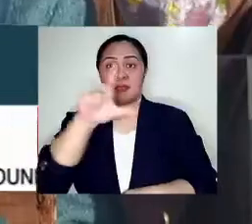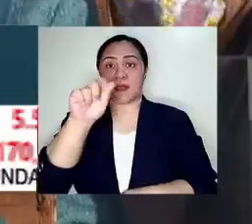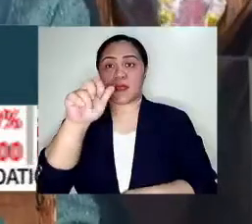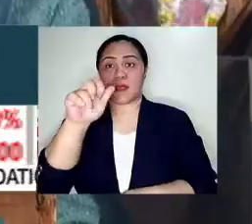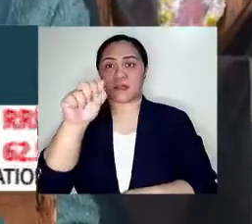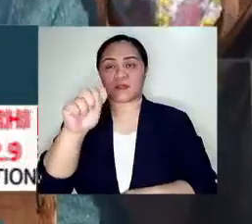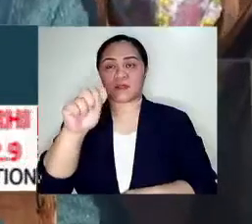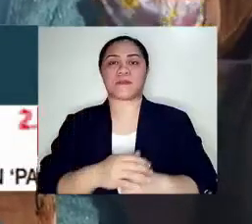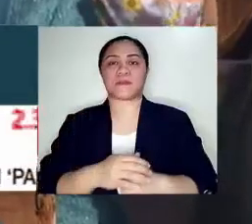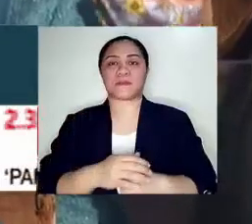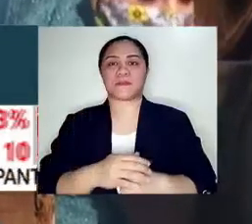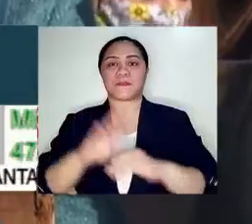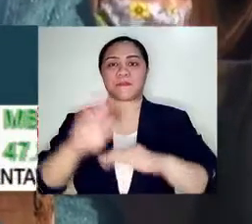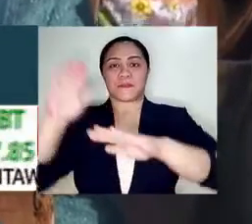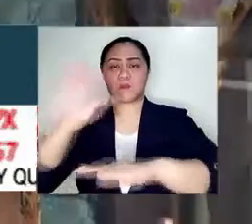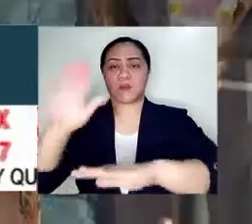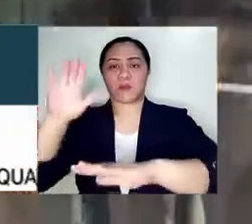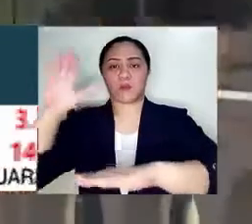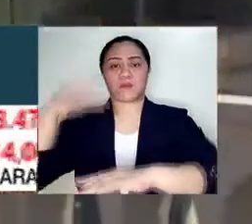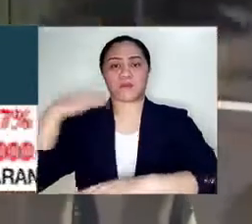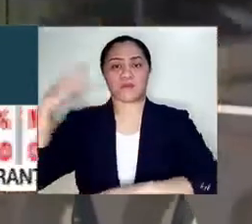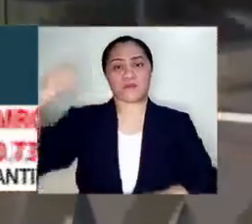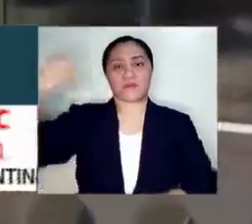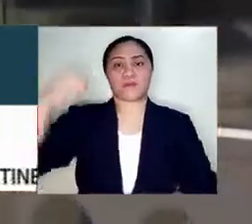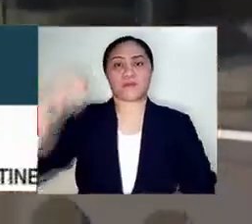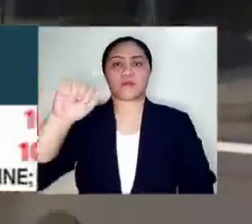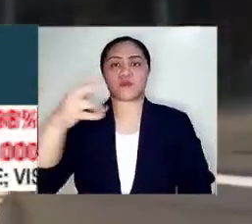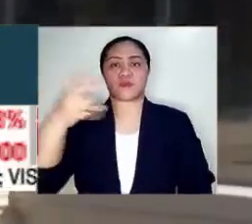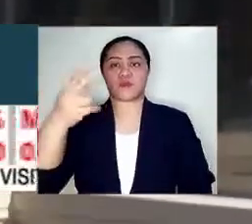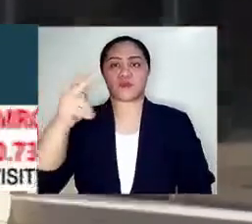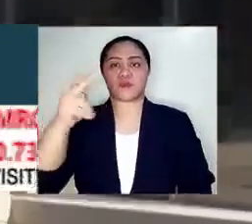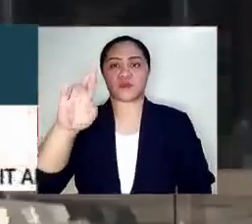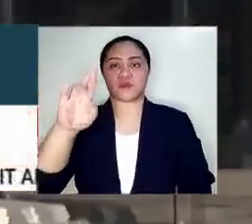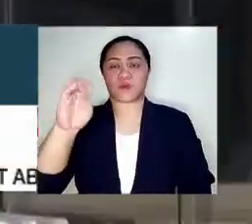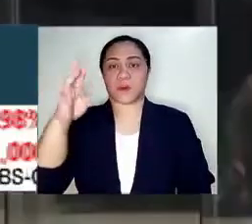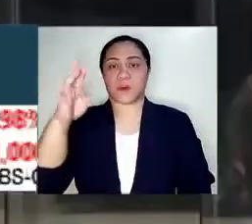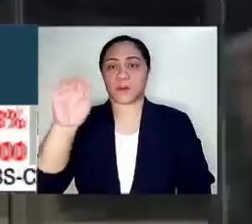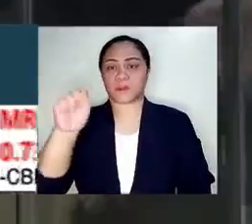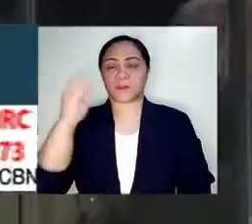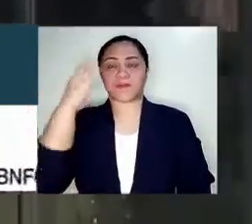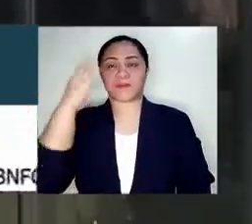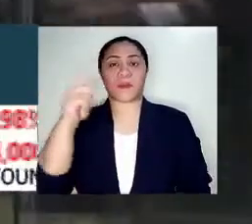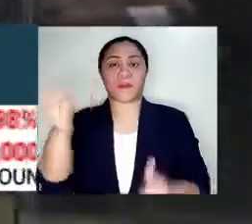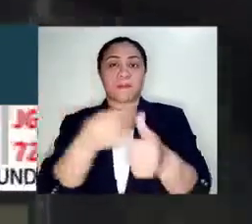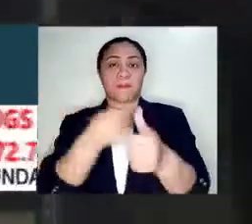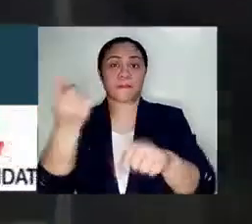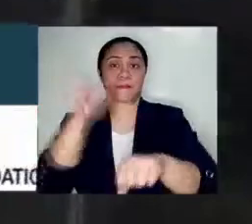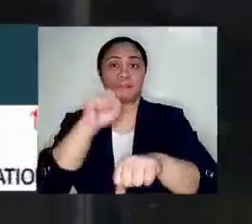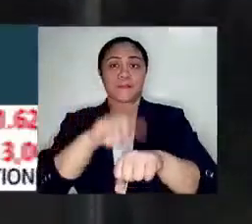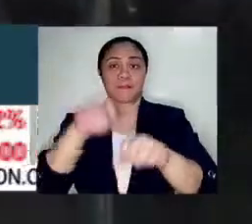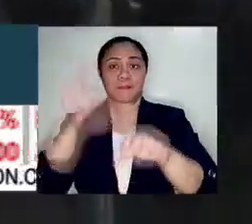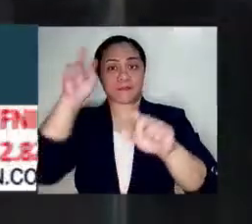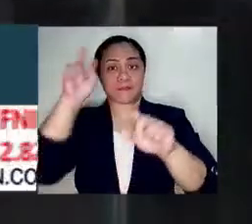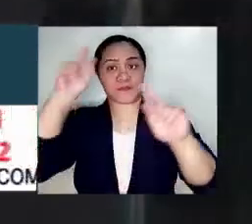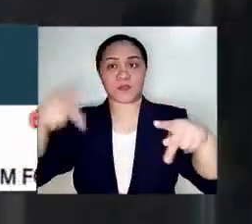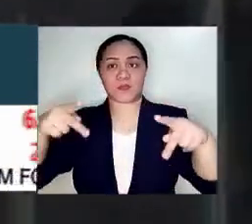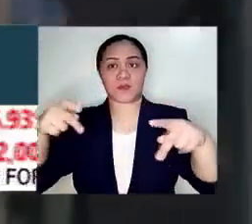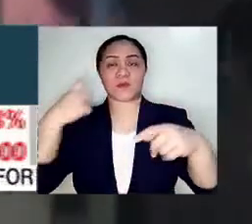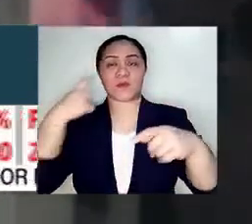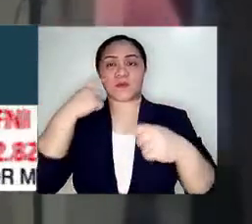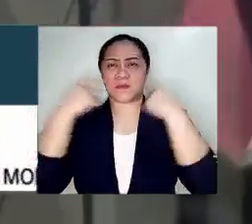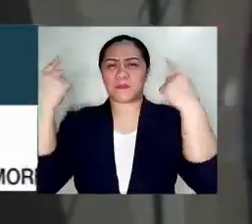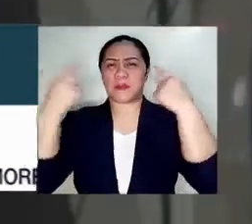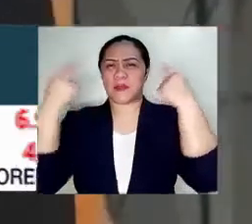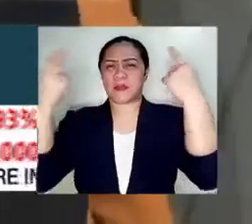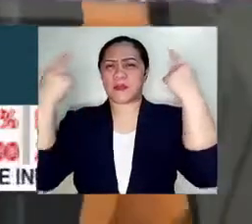Biden Jr., do solemnly swear that I will. As Biden addressed the nation for the first time as president, he neither proclaimed victory for himself nor for his